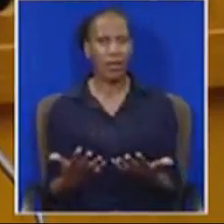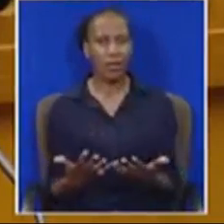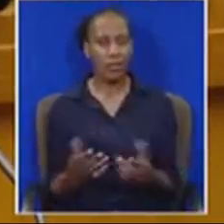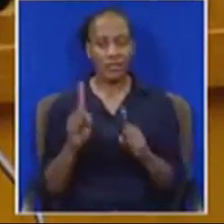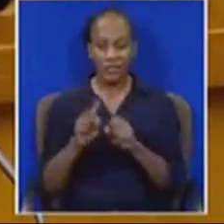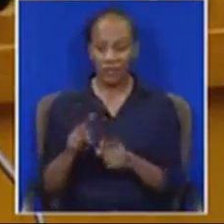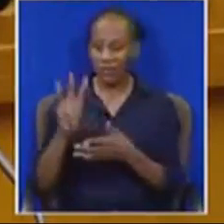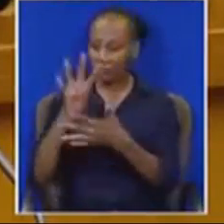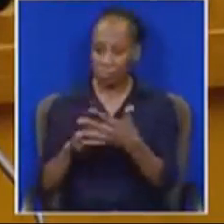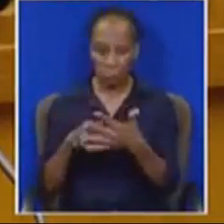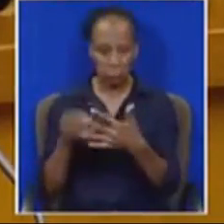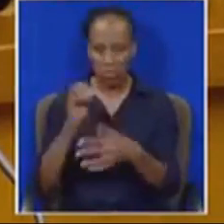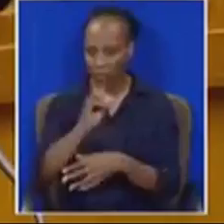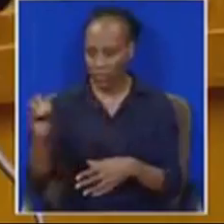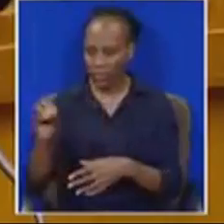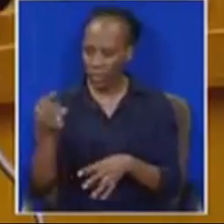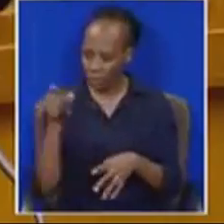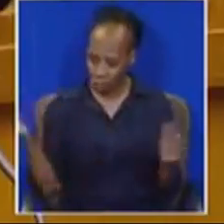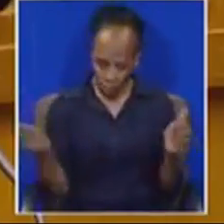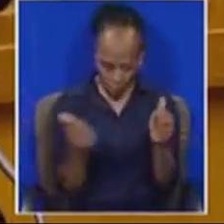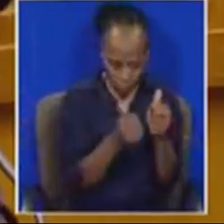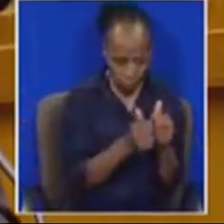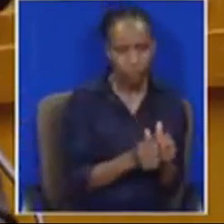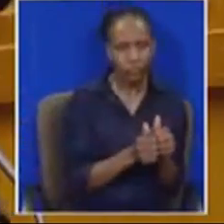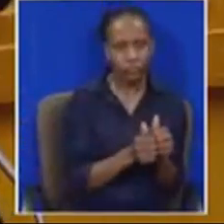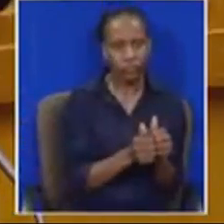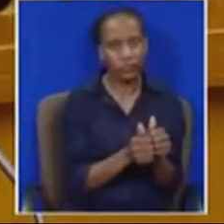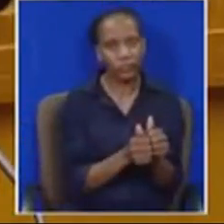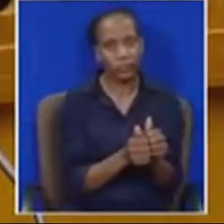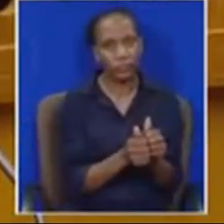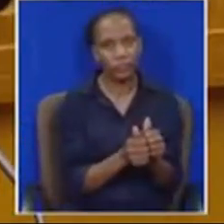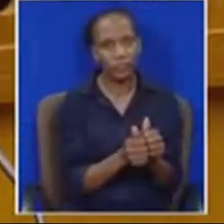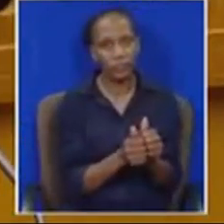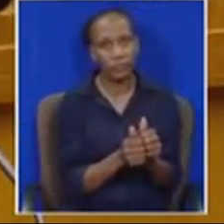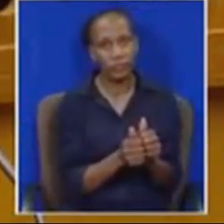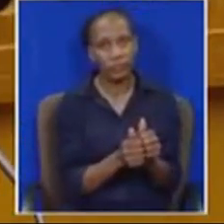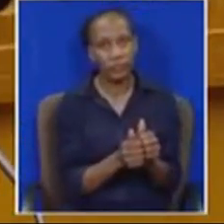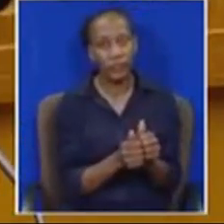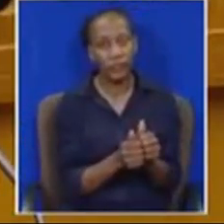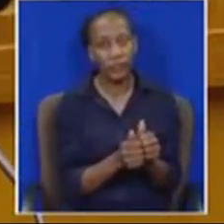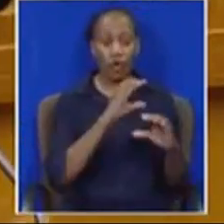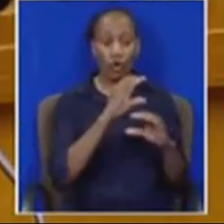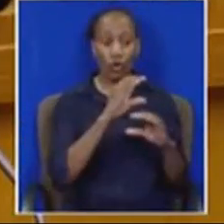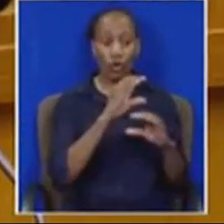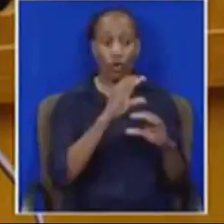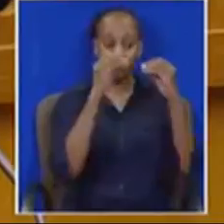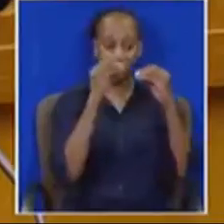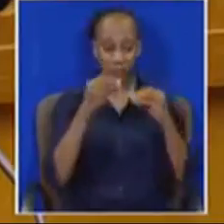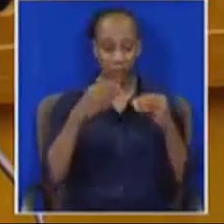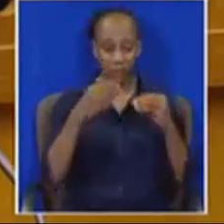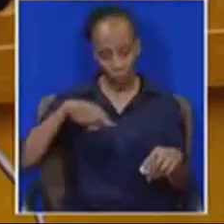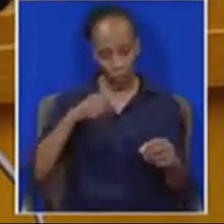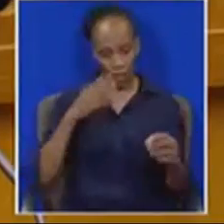networks. We will finalize our engagements with the telecommunications industry and other stakeholders